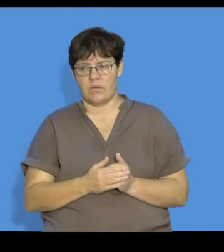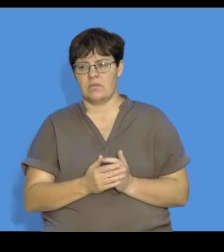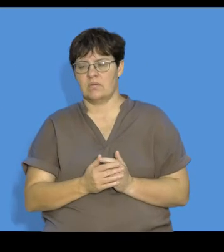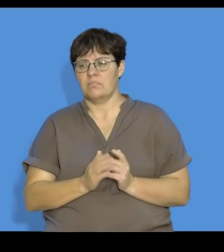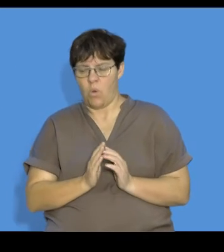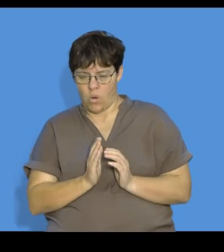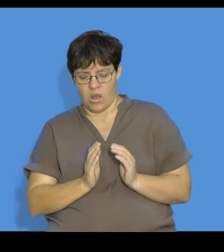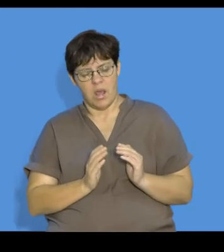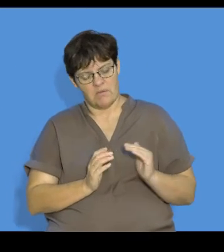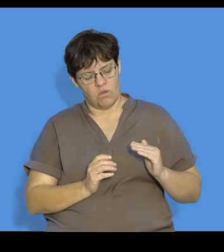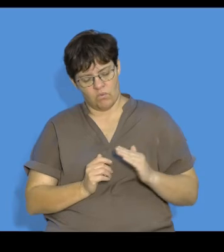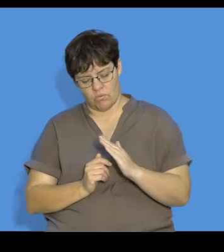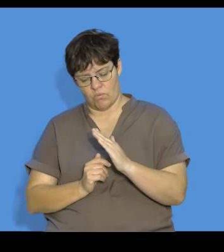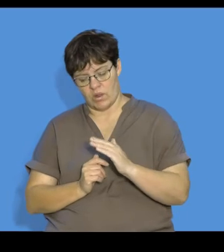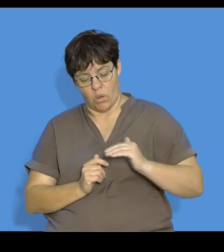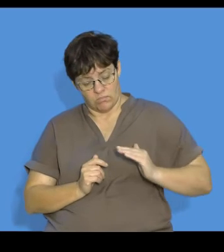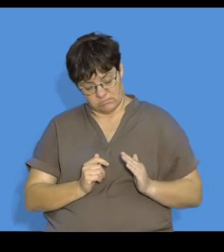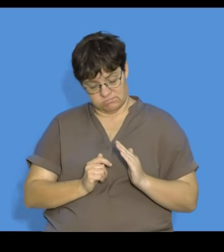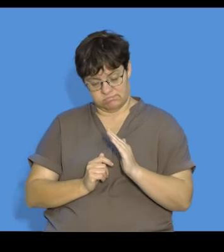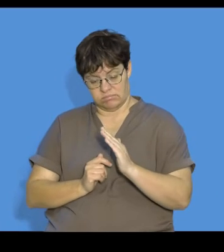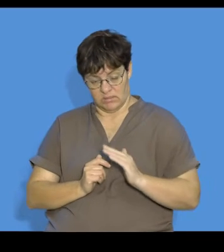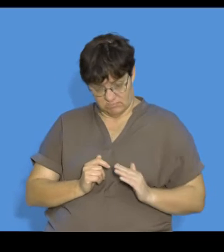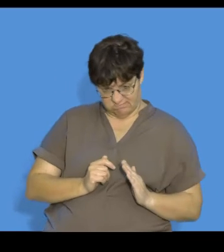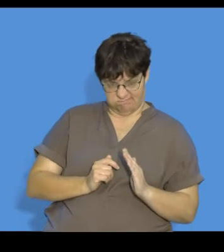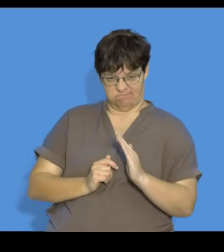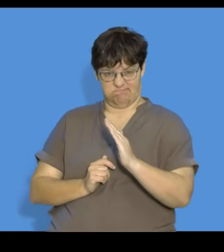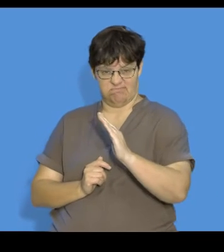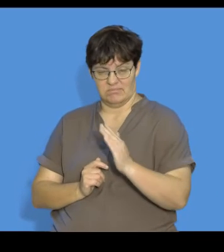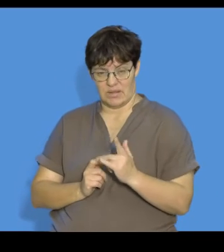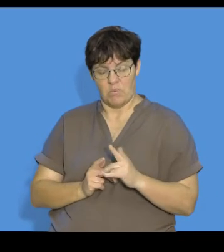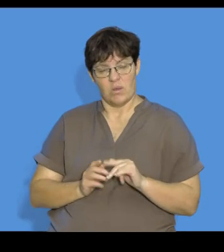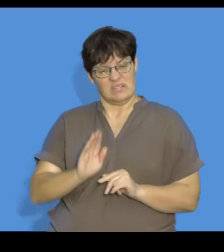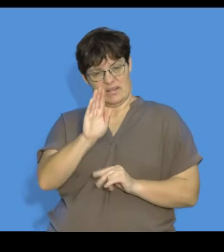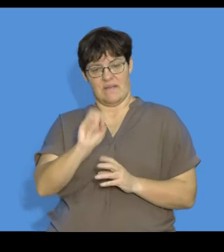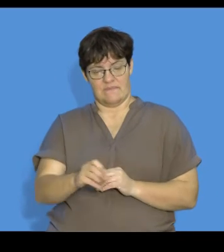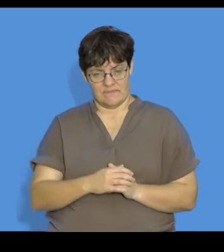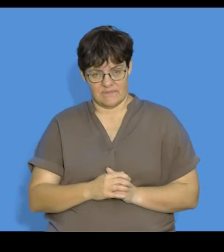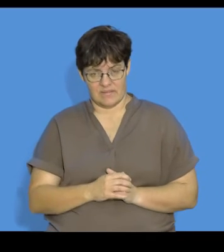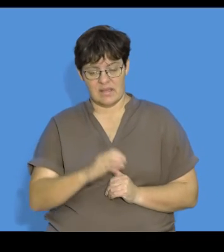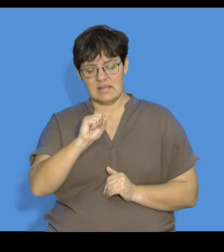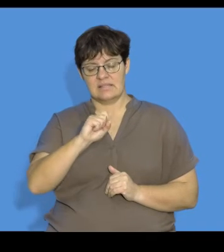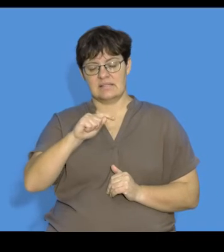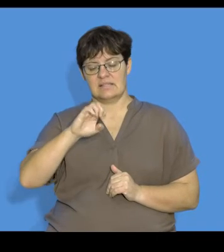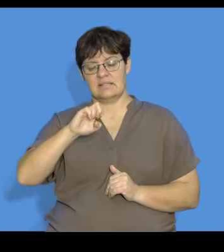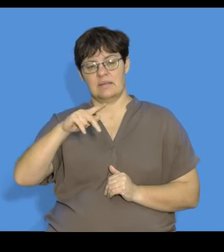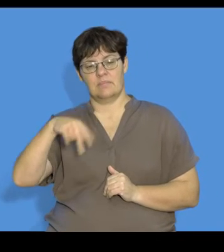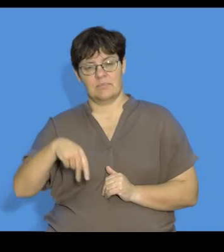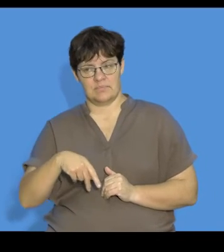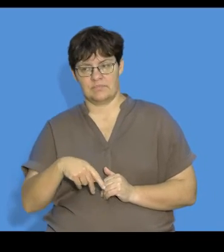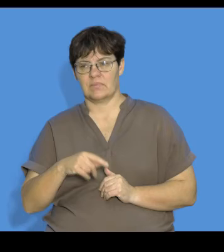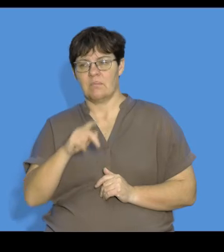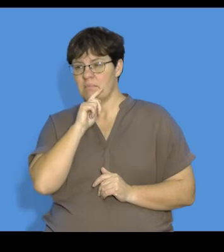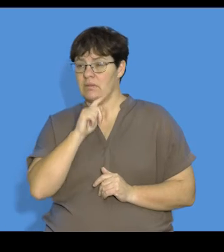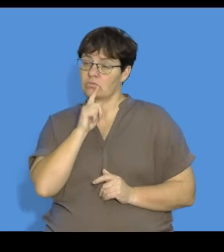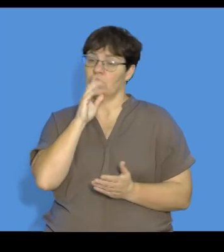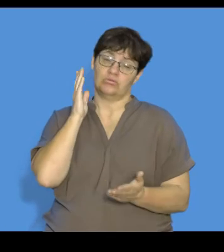becoming a bit steeper as the value of a is increasing. And I will be using the word steep, although it's